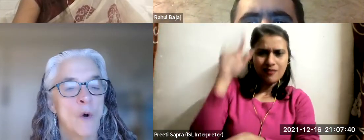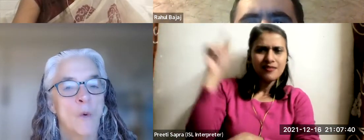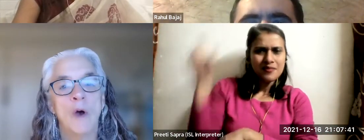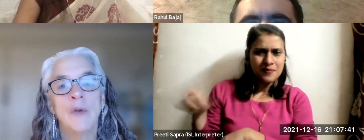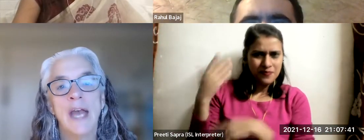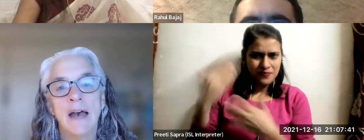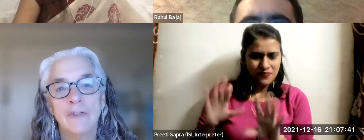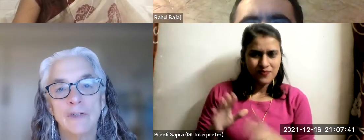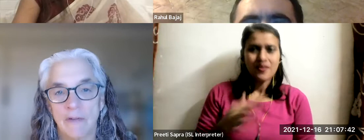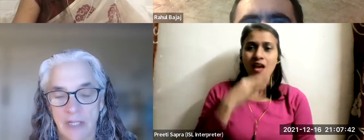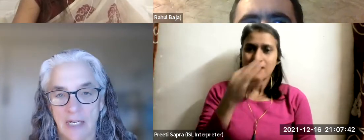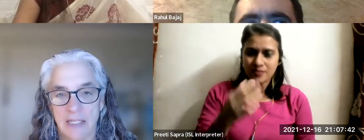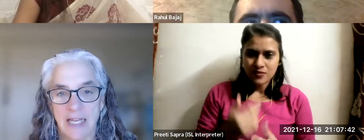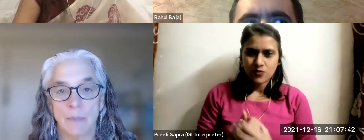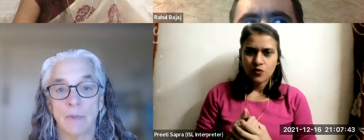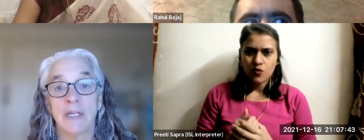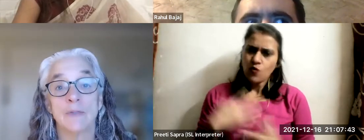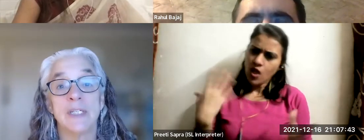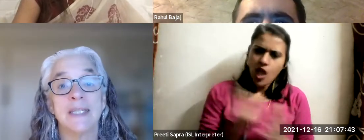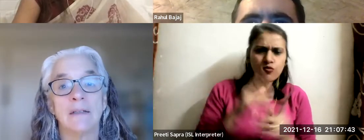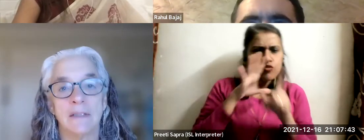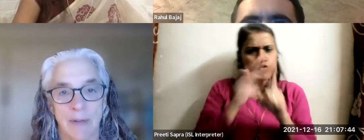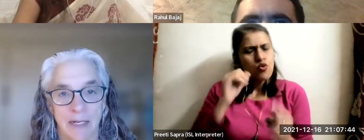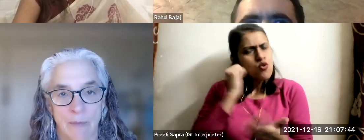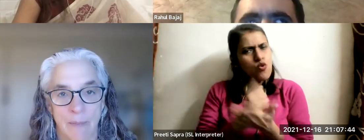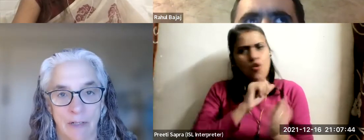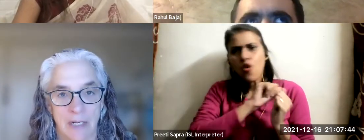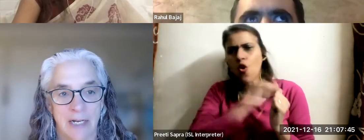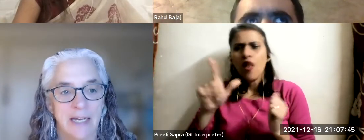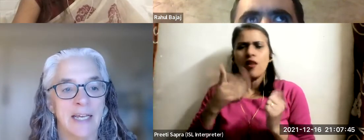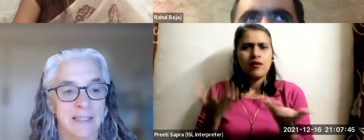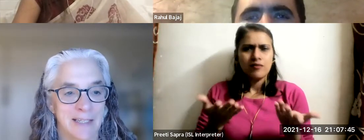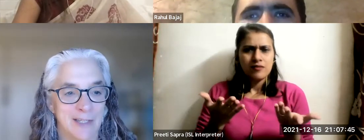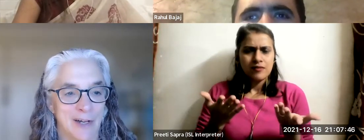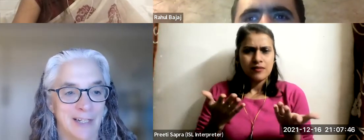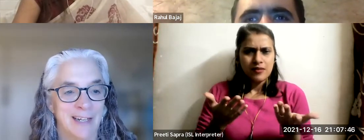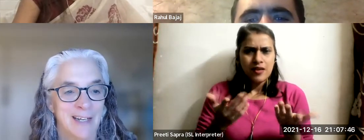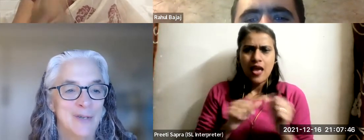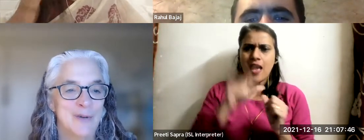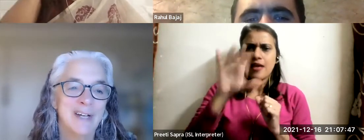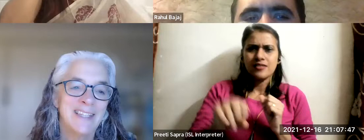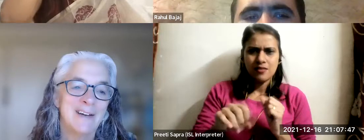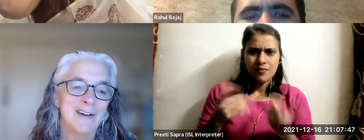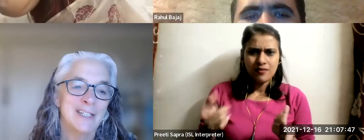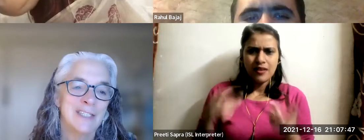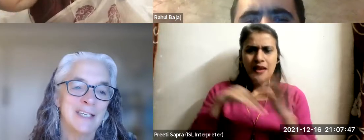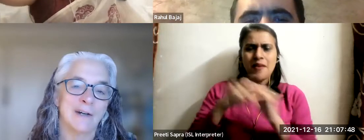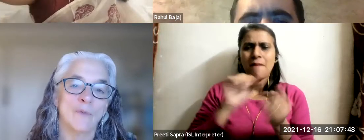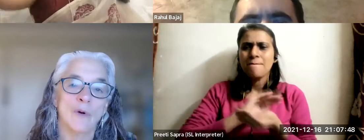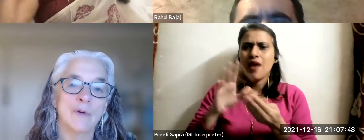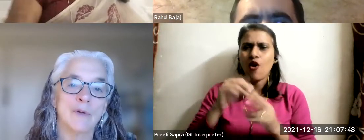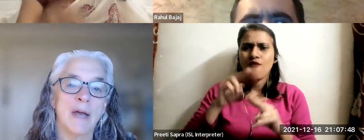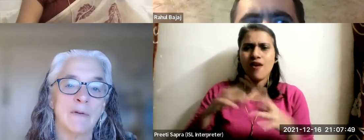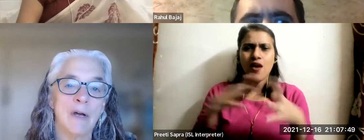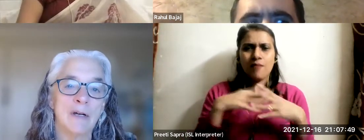said, well, we have to do everything accessible because we sell to Bank of America and they insist on it. So right there, I could see that